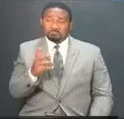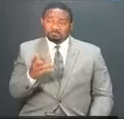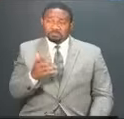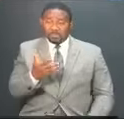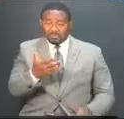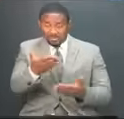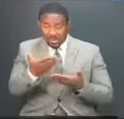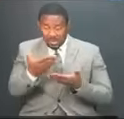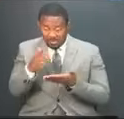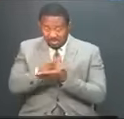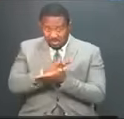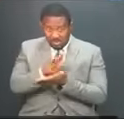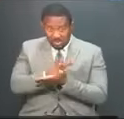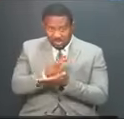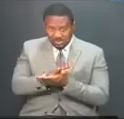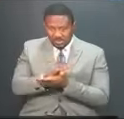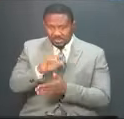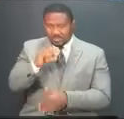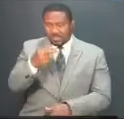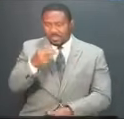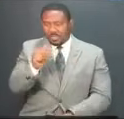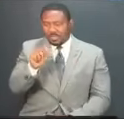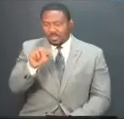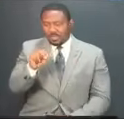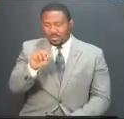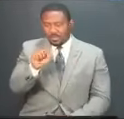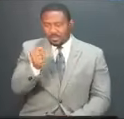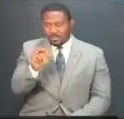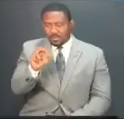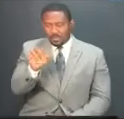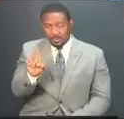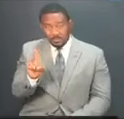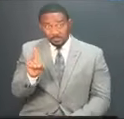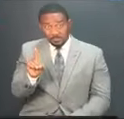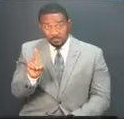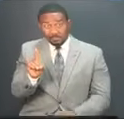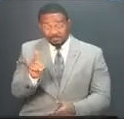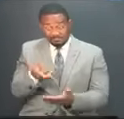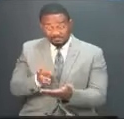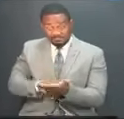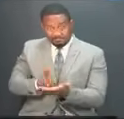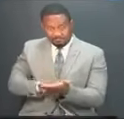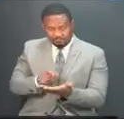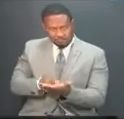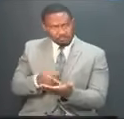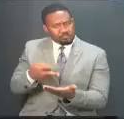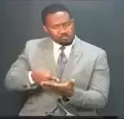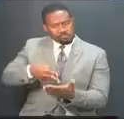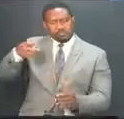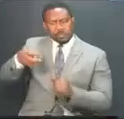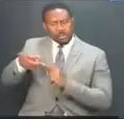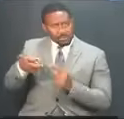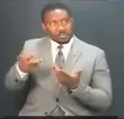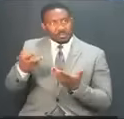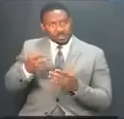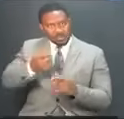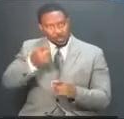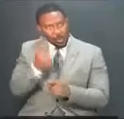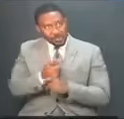given the Hansard, which captures exactly what you said